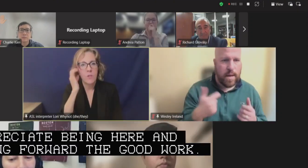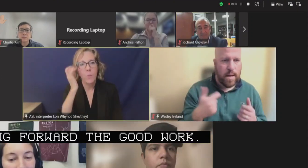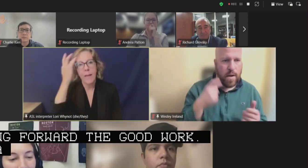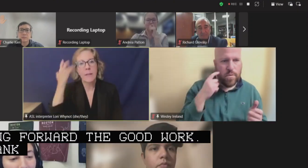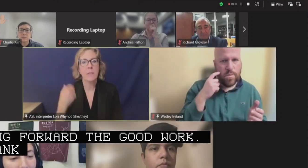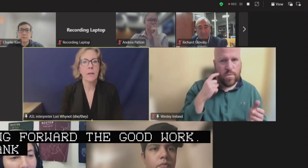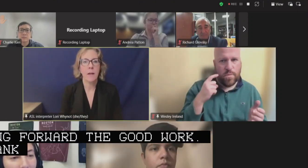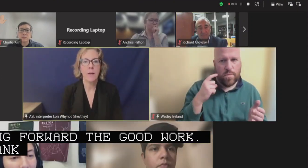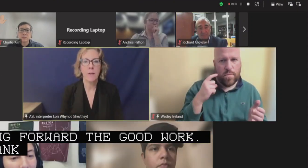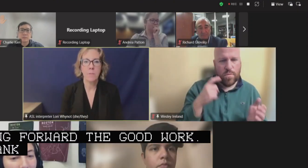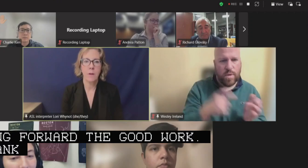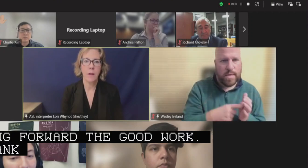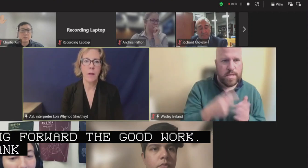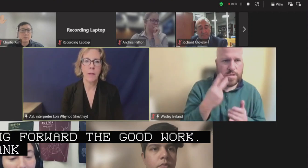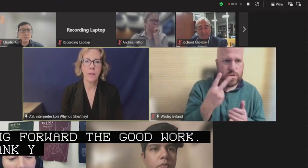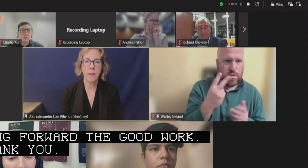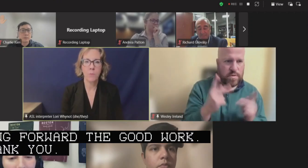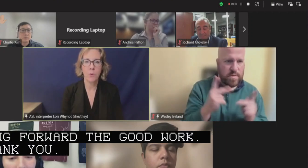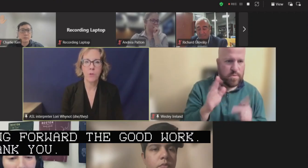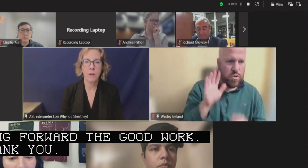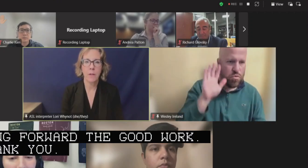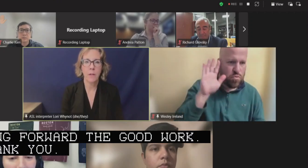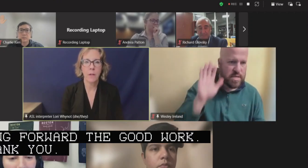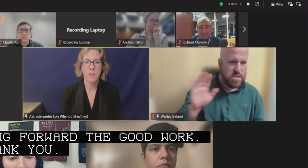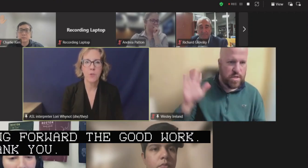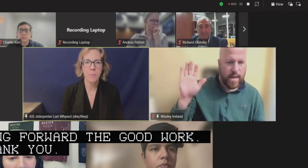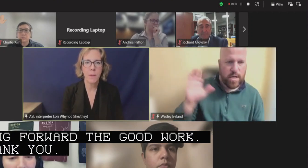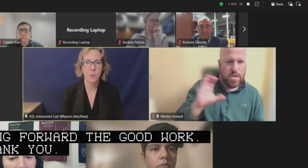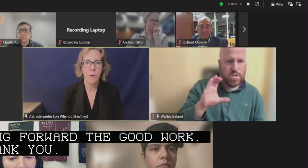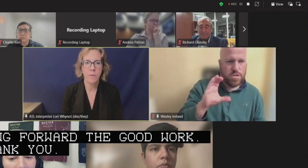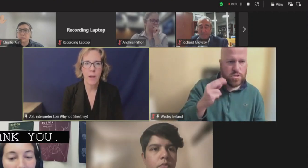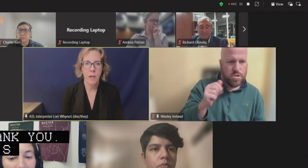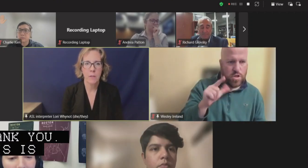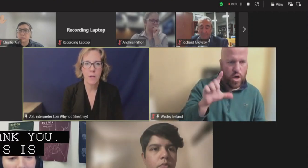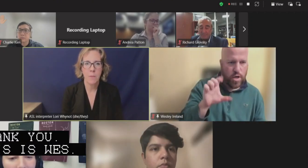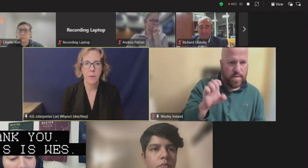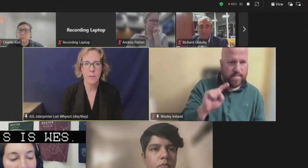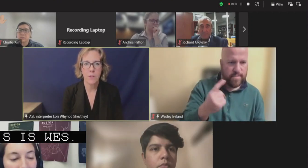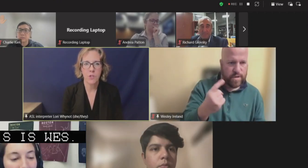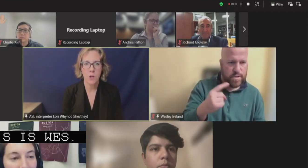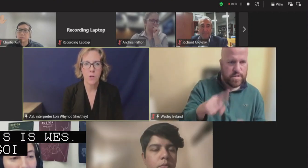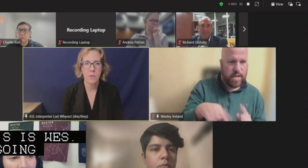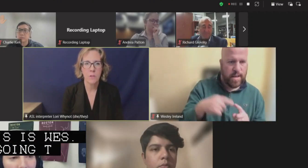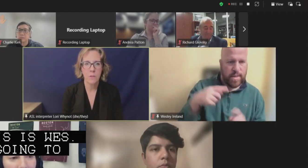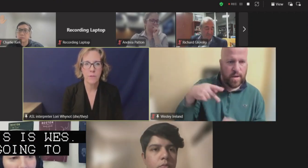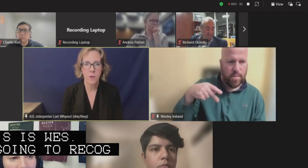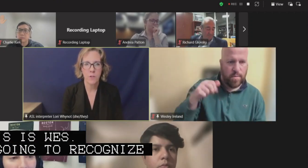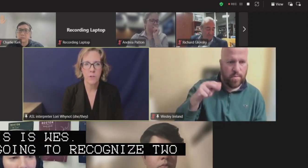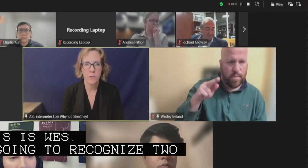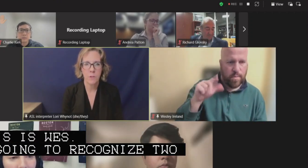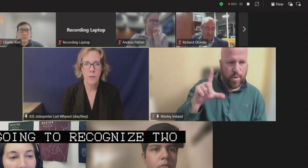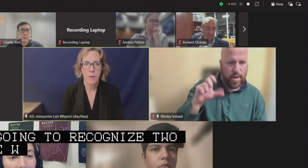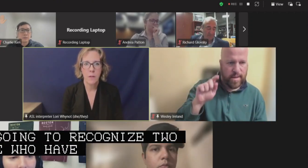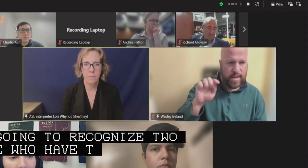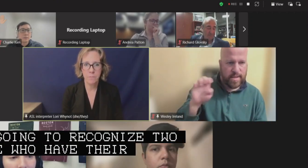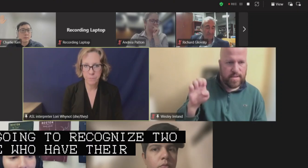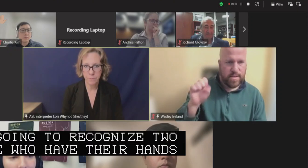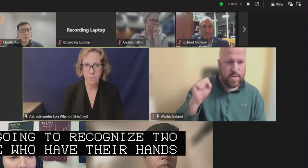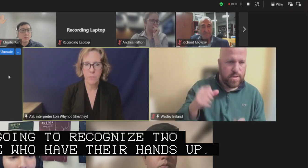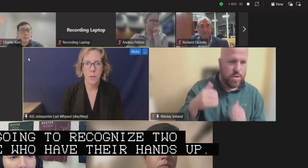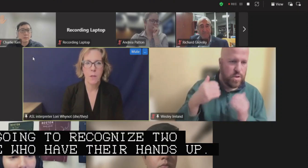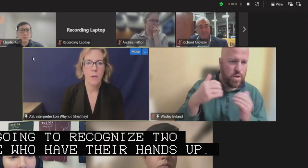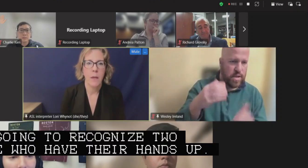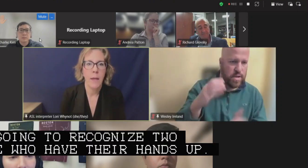Hey, this is Wes. I am going to recognize two people who have their hands up. I see Charles first,